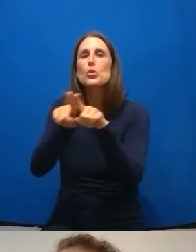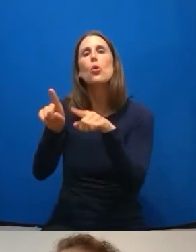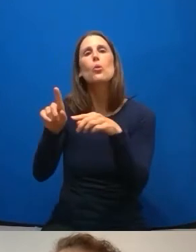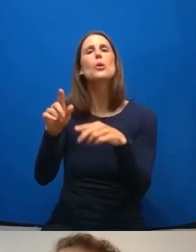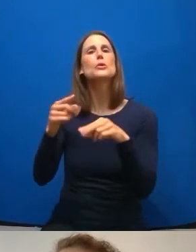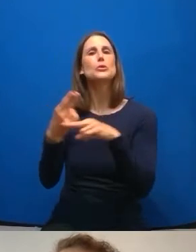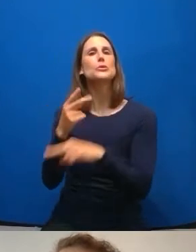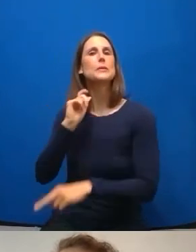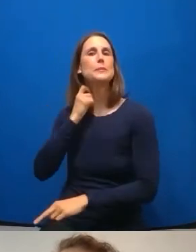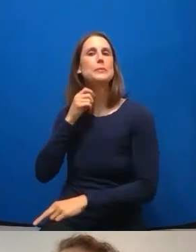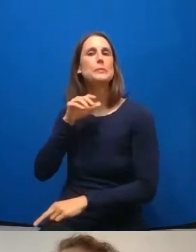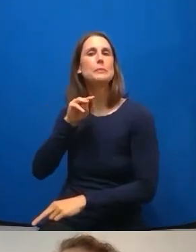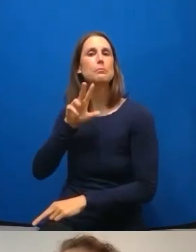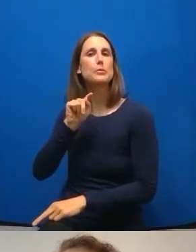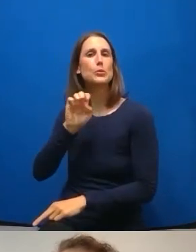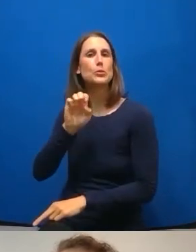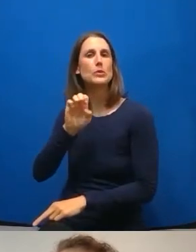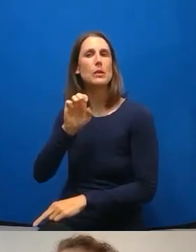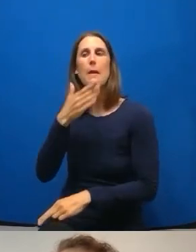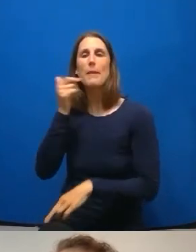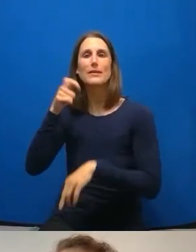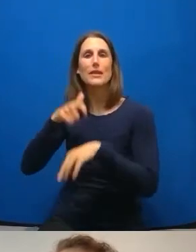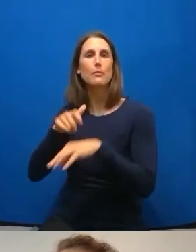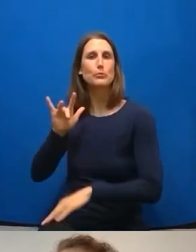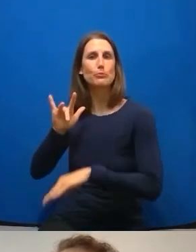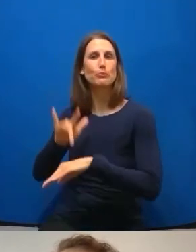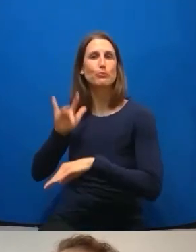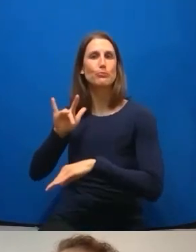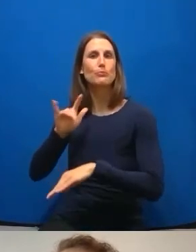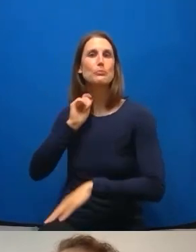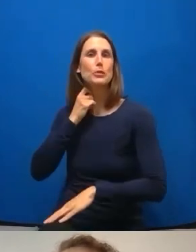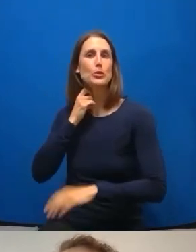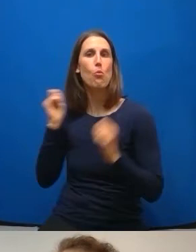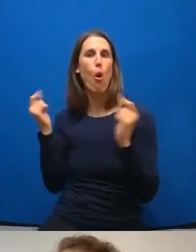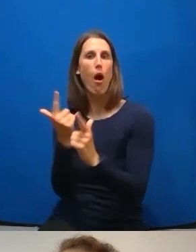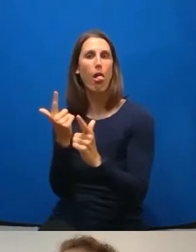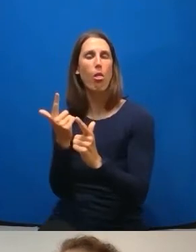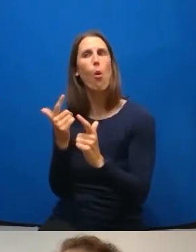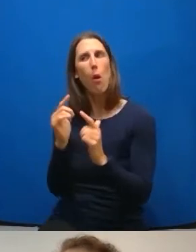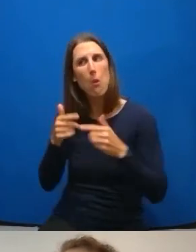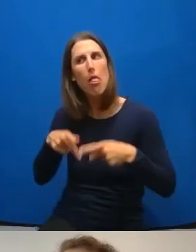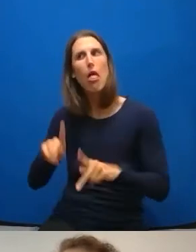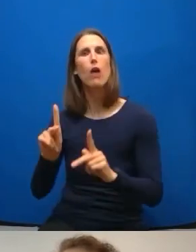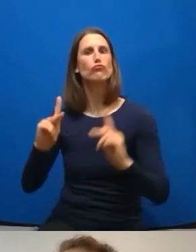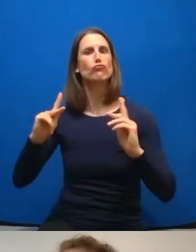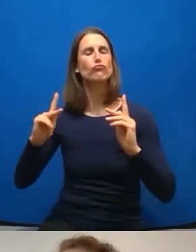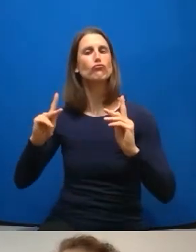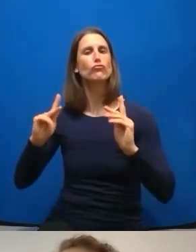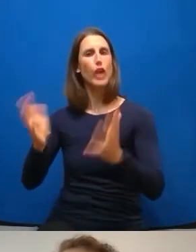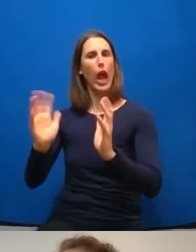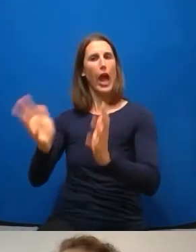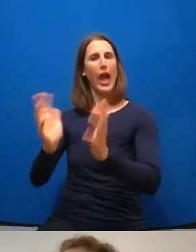to, and how to navigate the fact that we have very little control over the environment, which is so different than